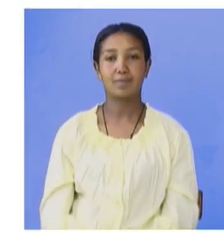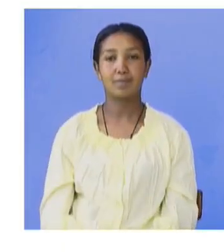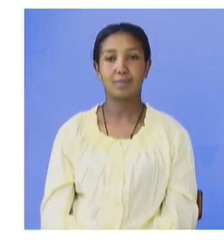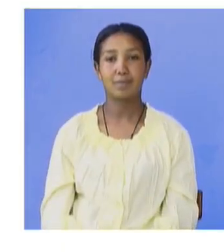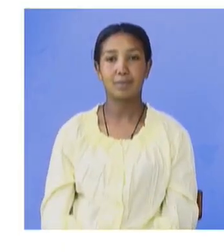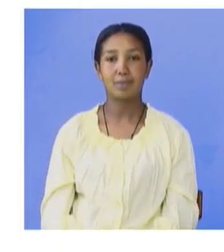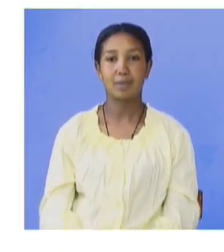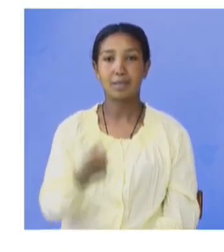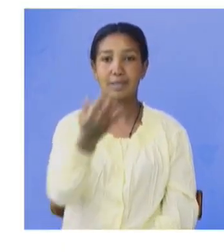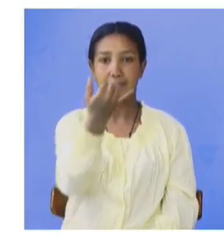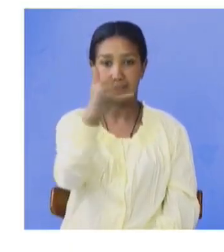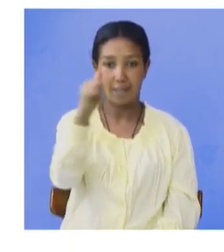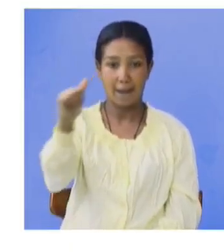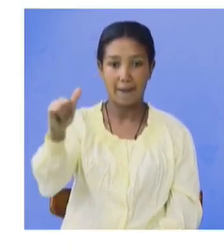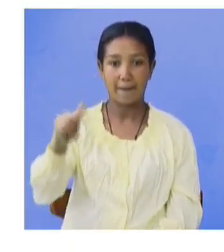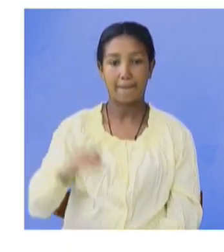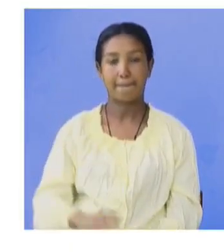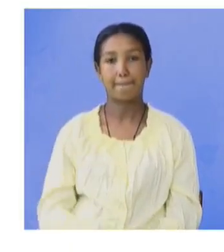They